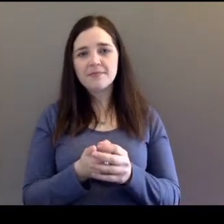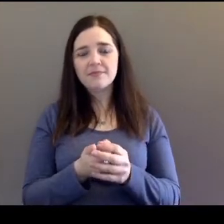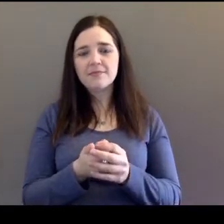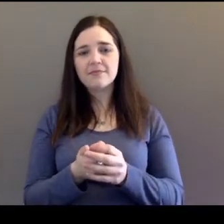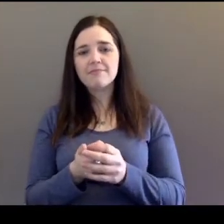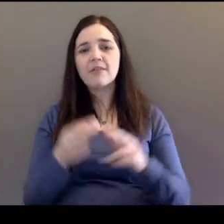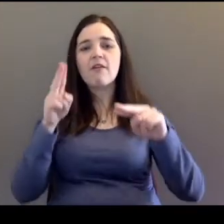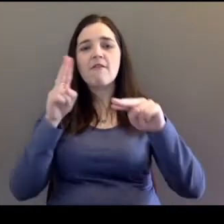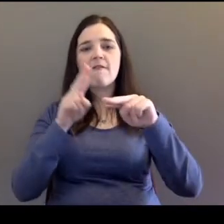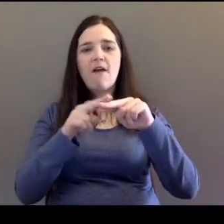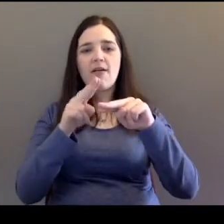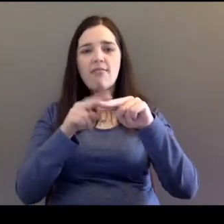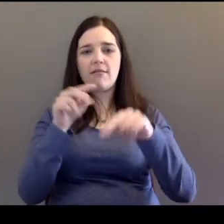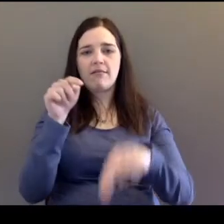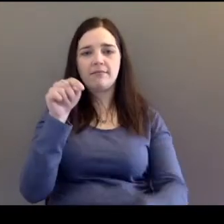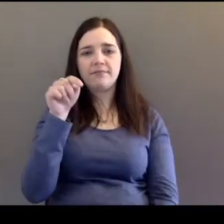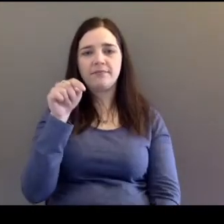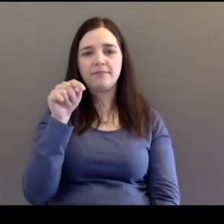Father.